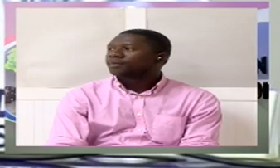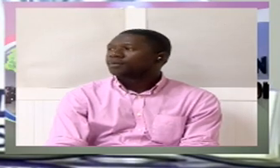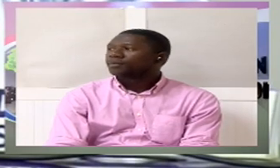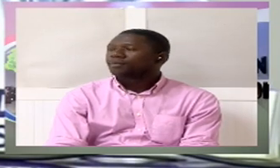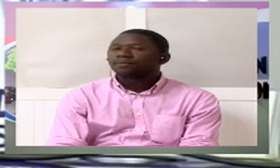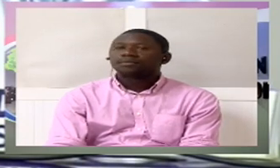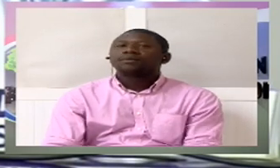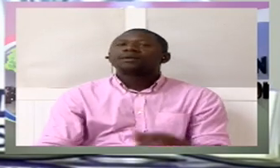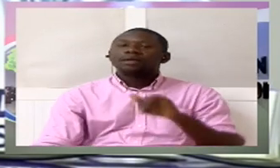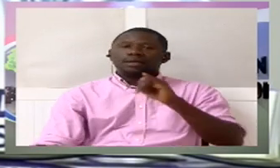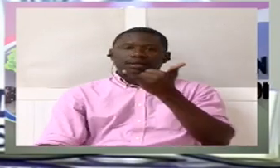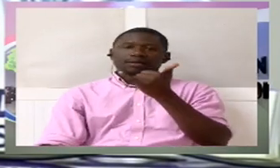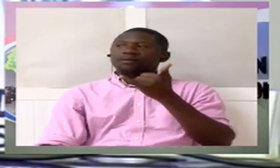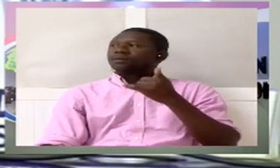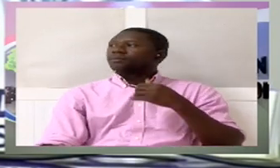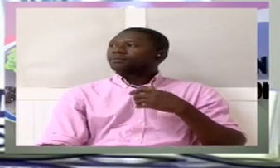was,